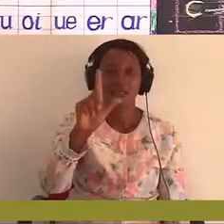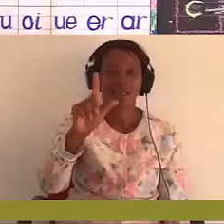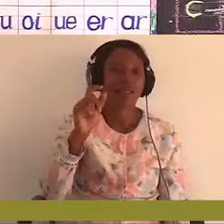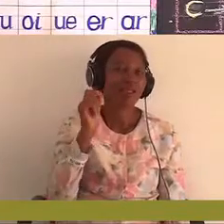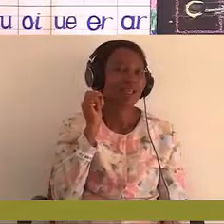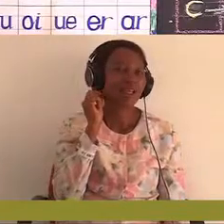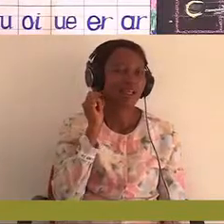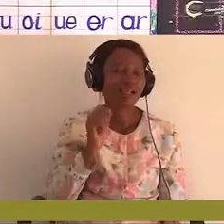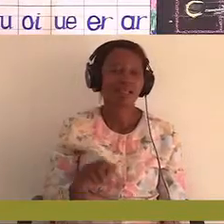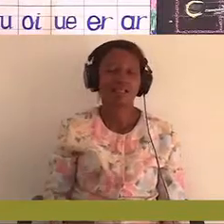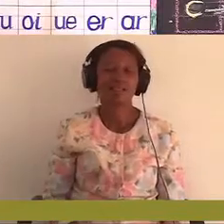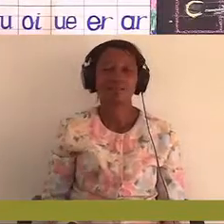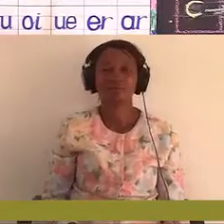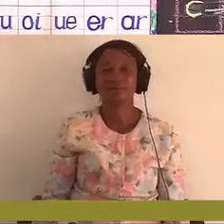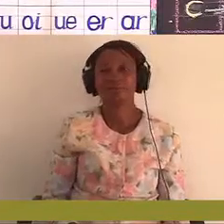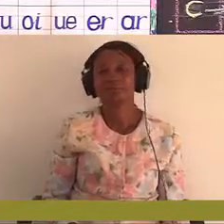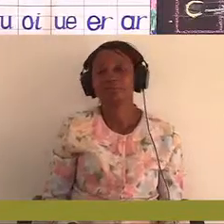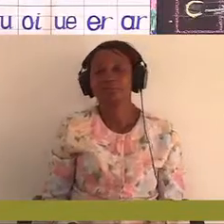Girl.